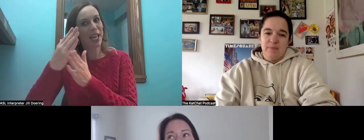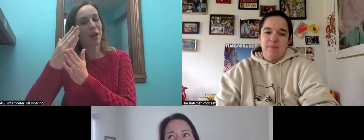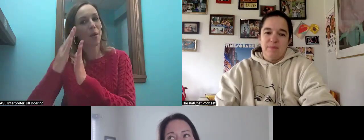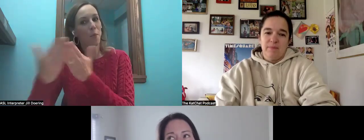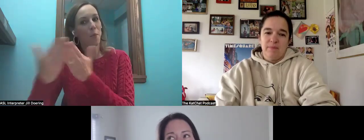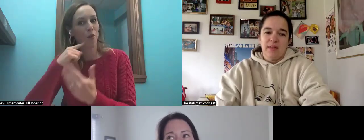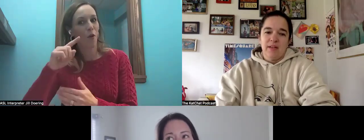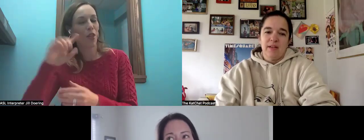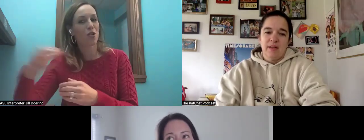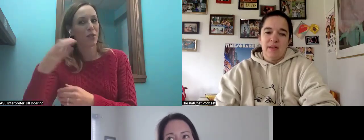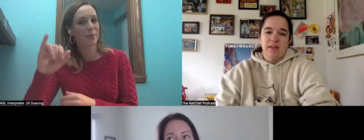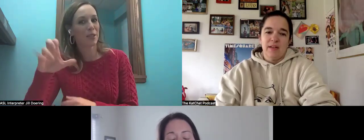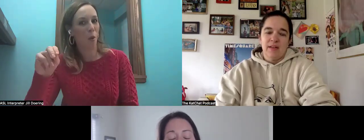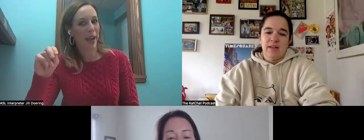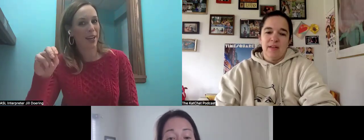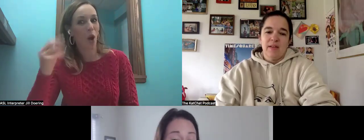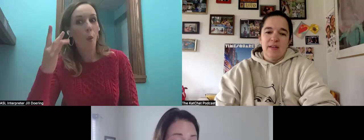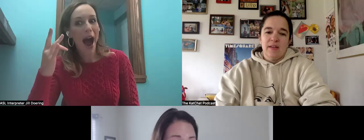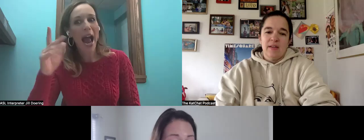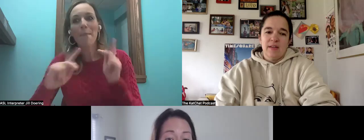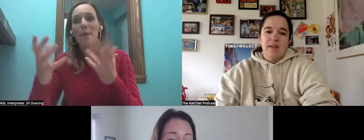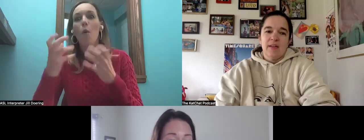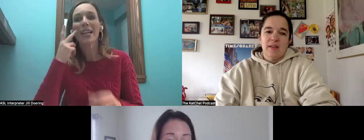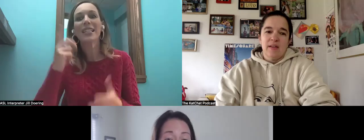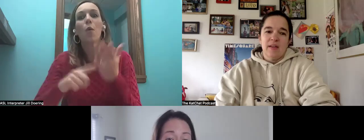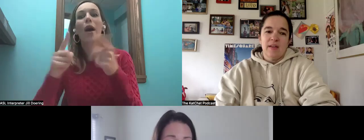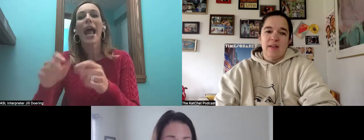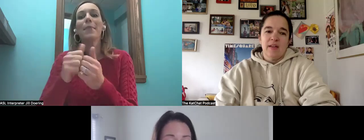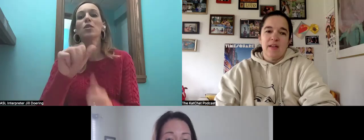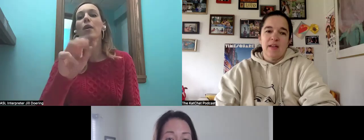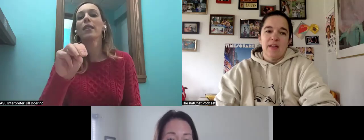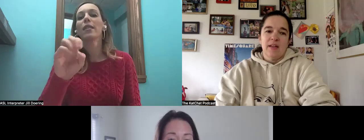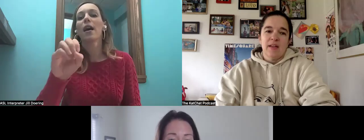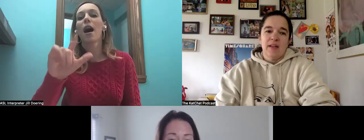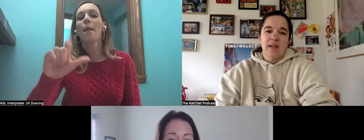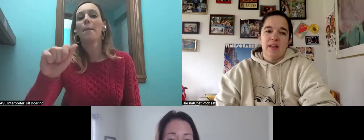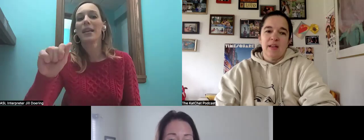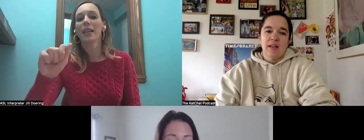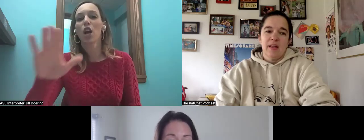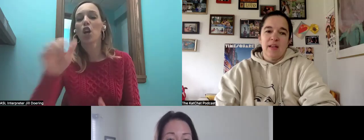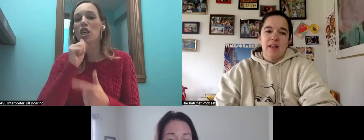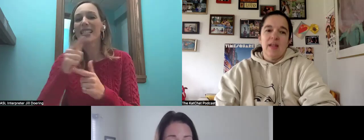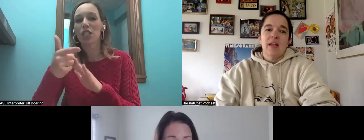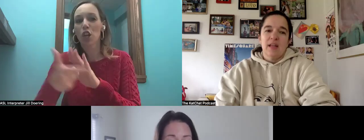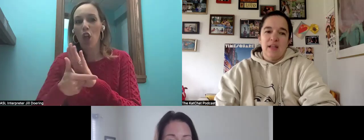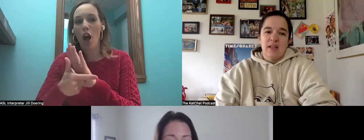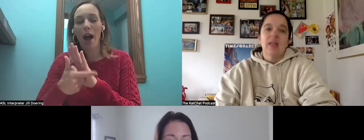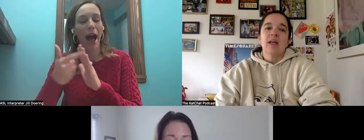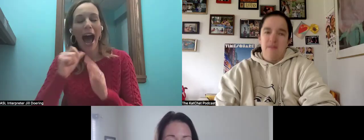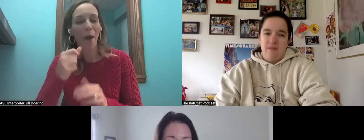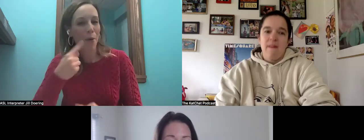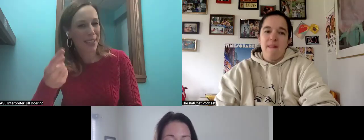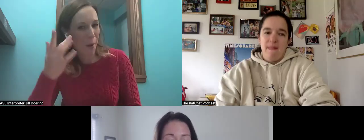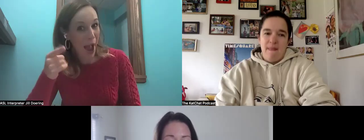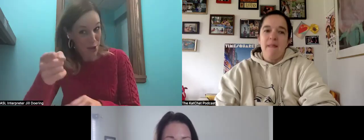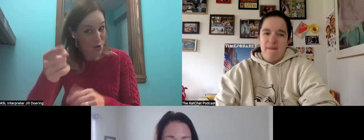see what happens with Amelia's sister-in-law, and I won't give away why. At the end, you know what happens at